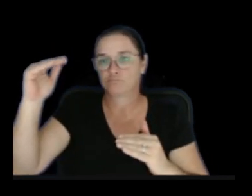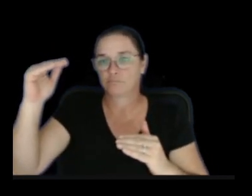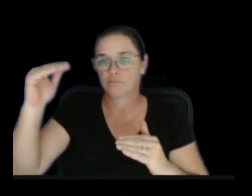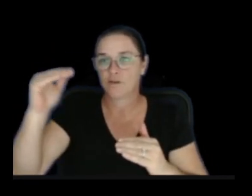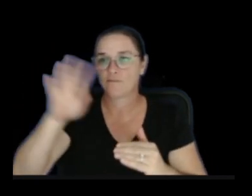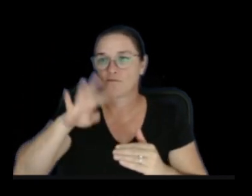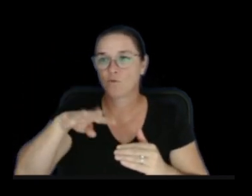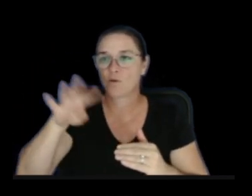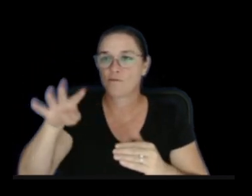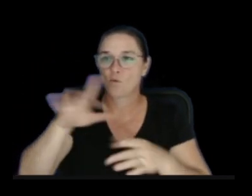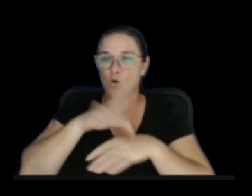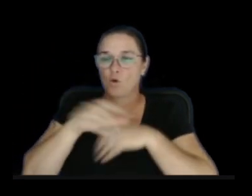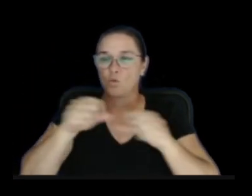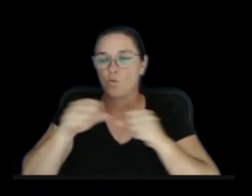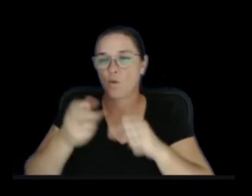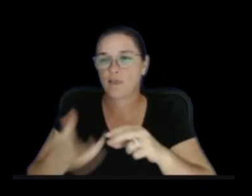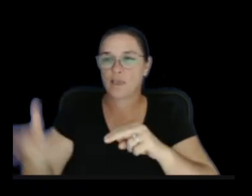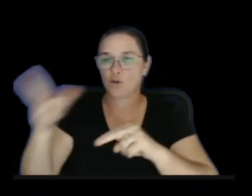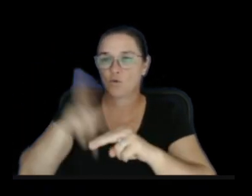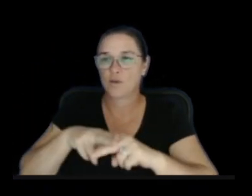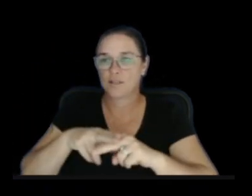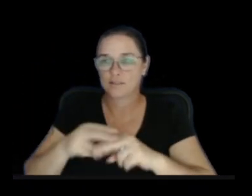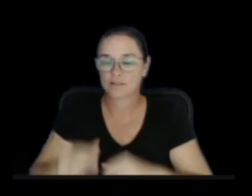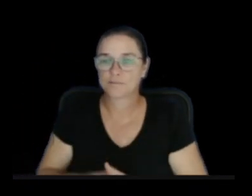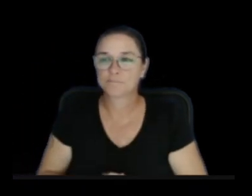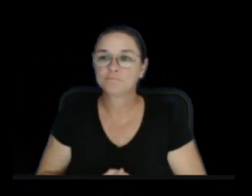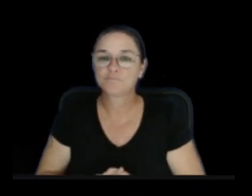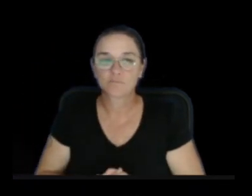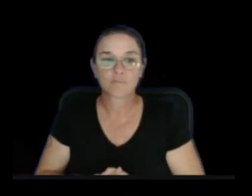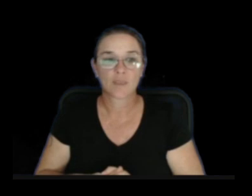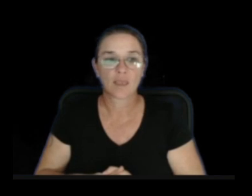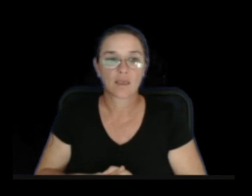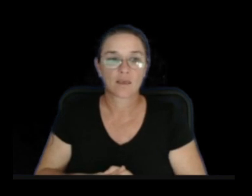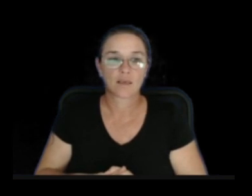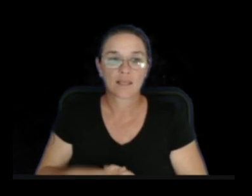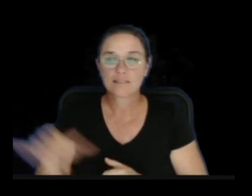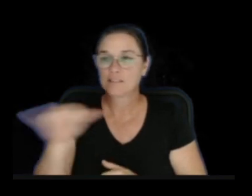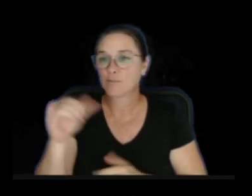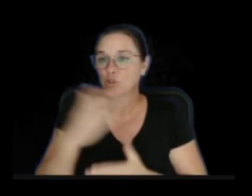last few days here. So that's similar to some of the recent